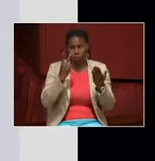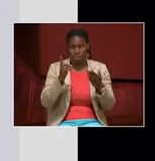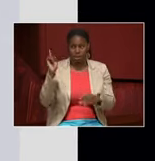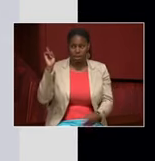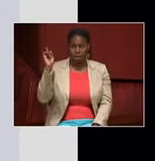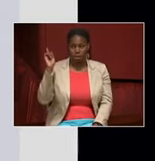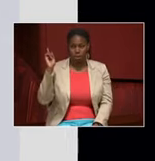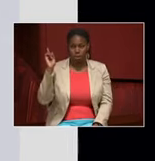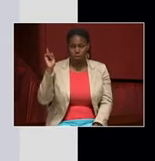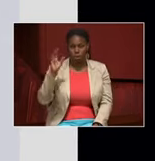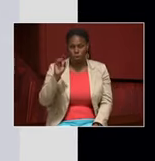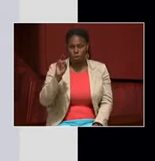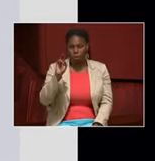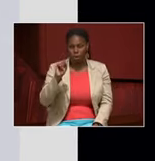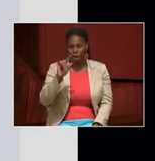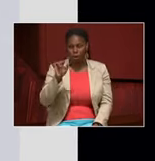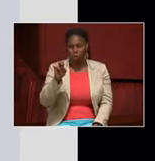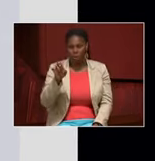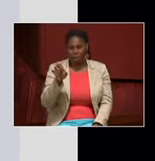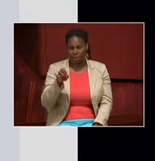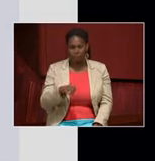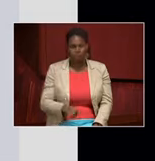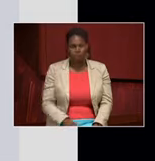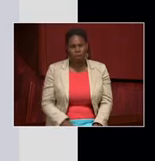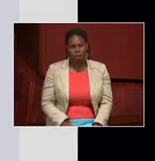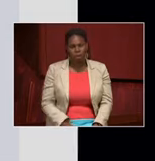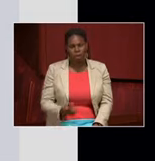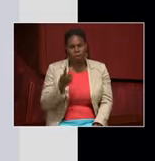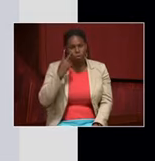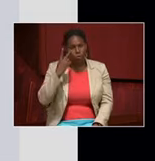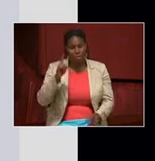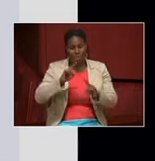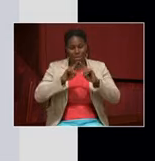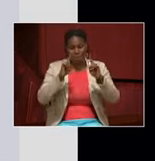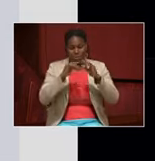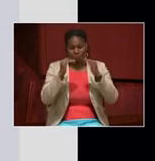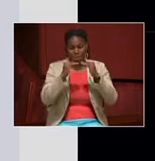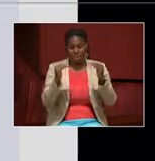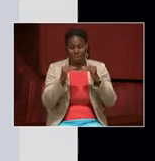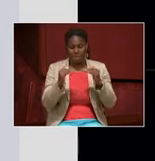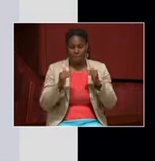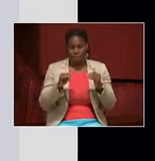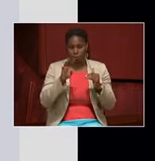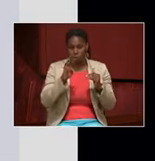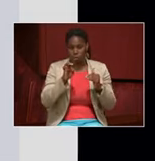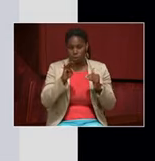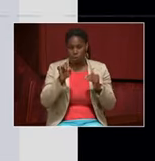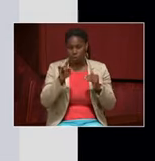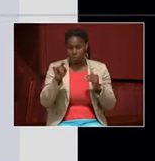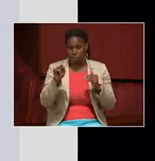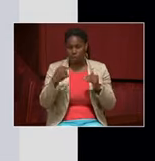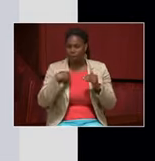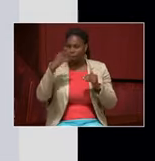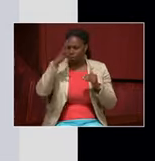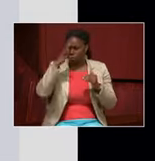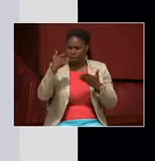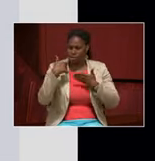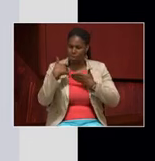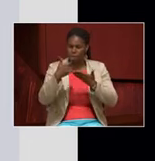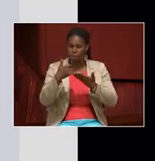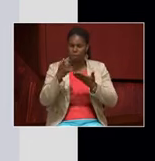on my outline. Okay, so you can see the different levels of our website that I've created for you to help give you a